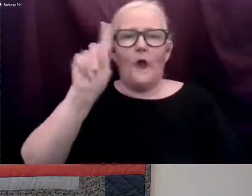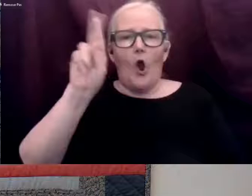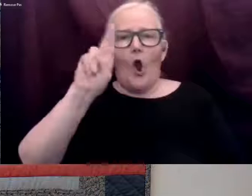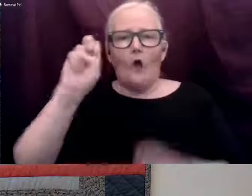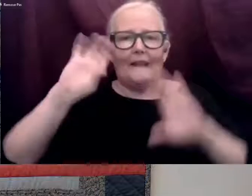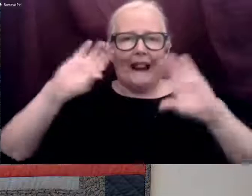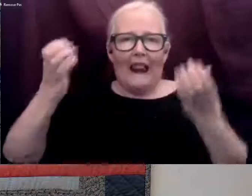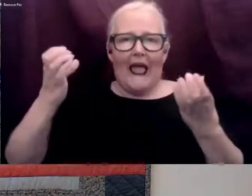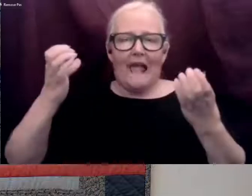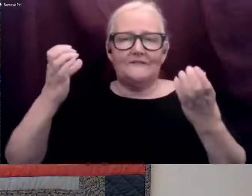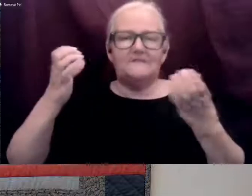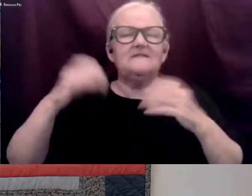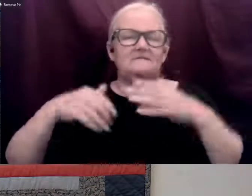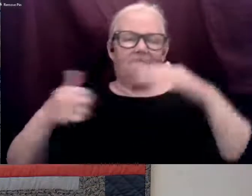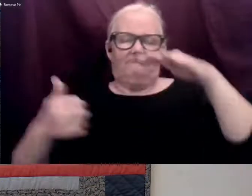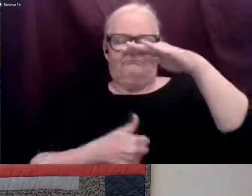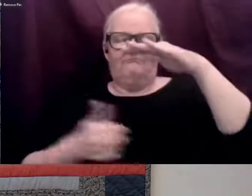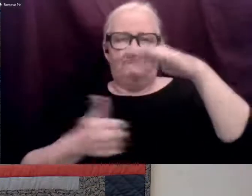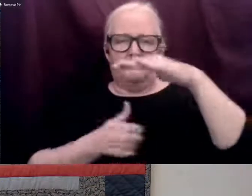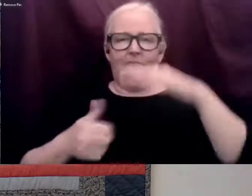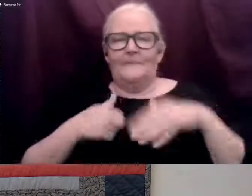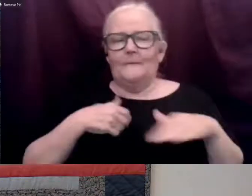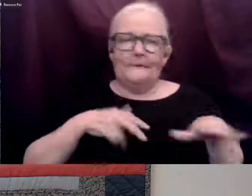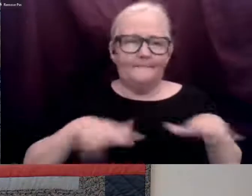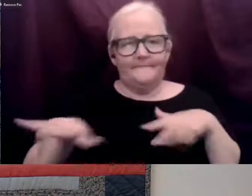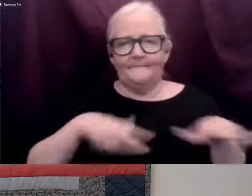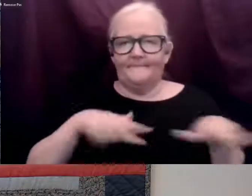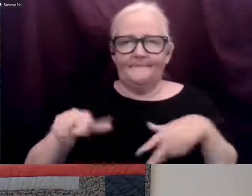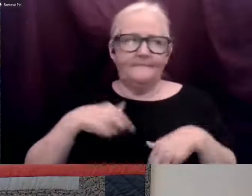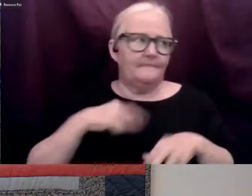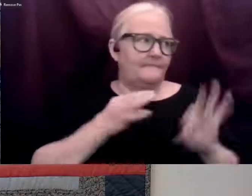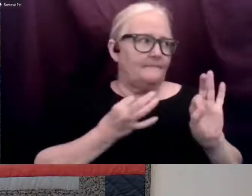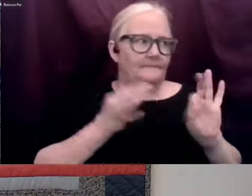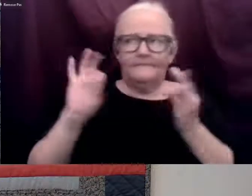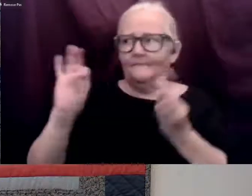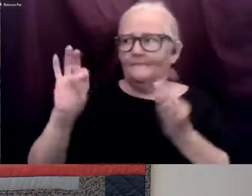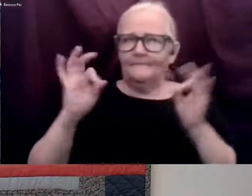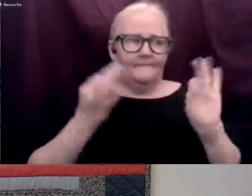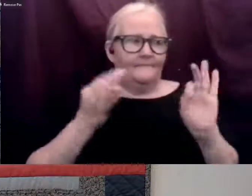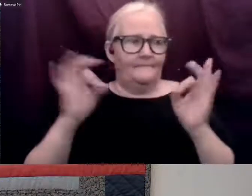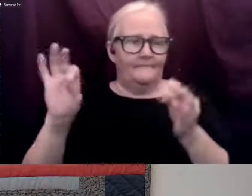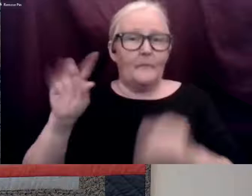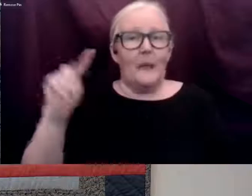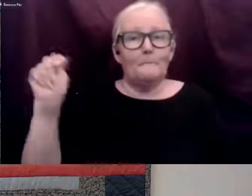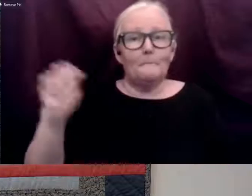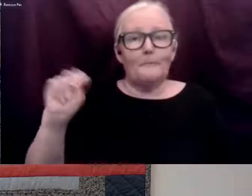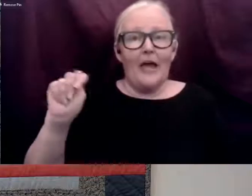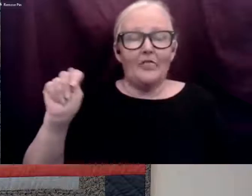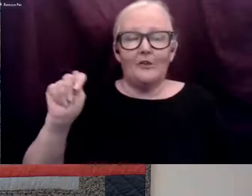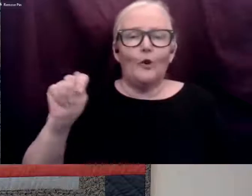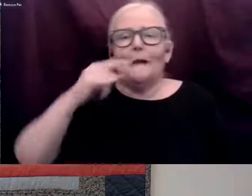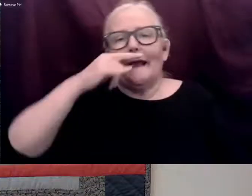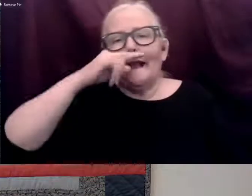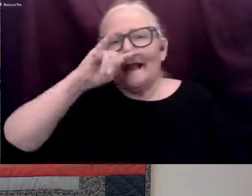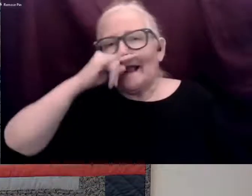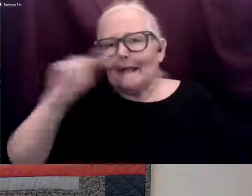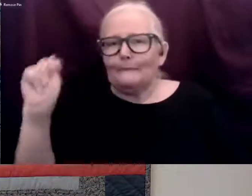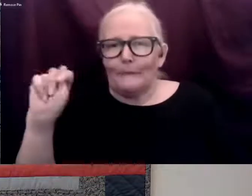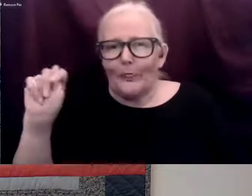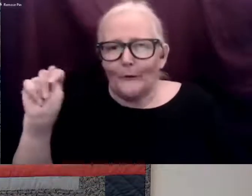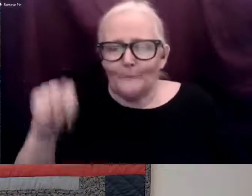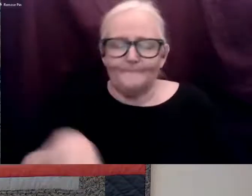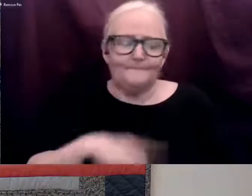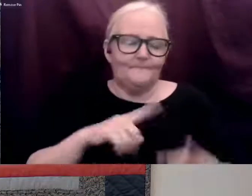made our way up to the sanctuary. The bathrooms were kid-sized. The water fountains were set at a kid's level,